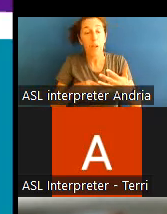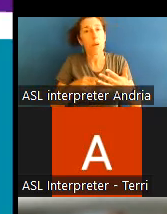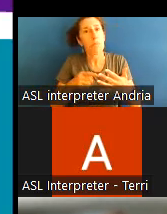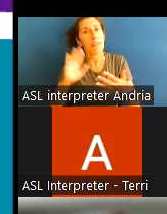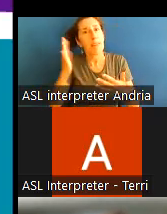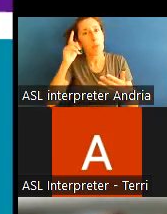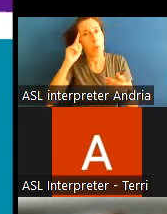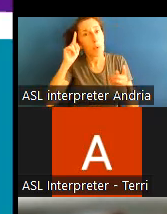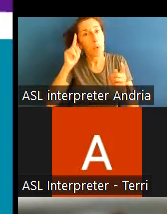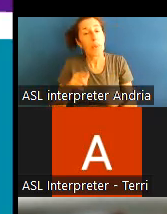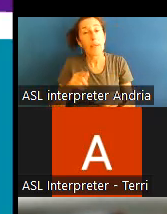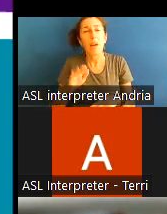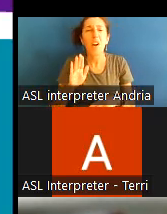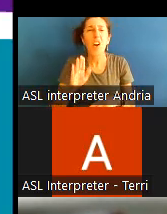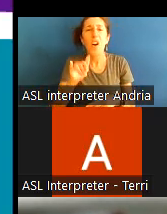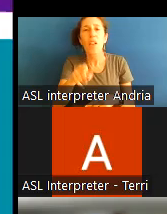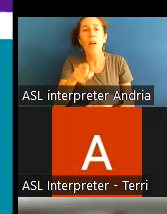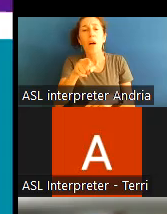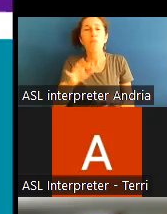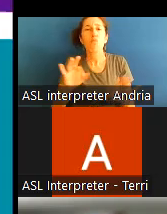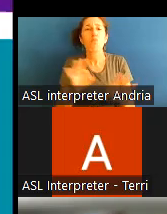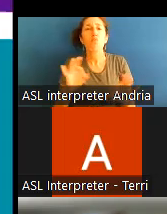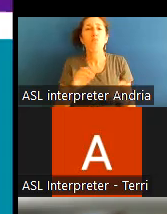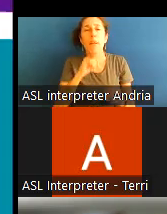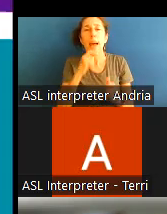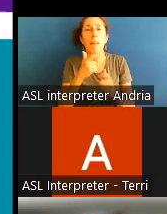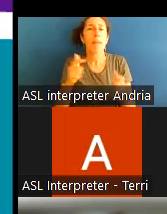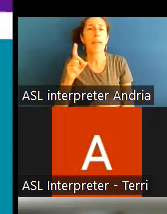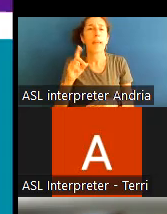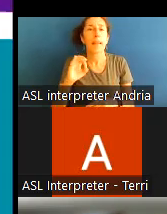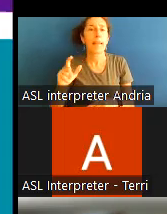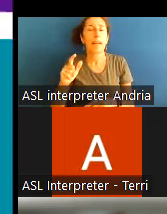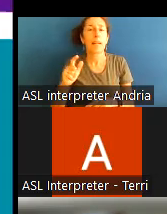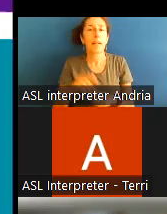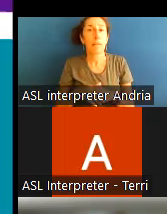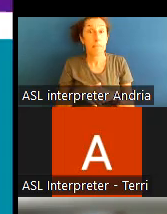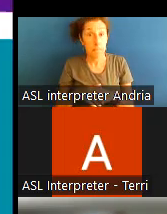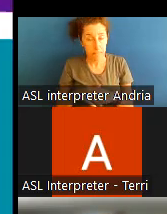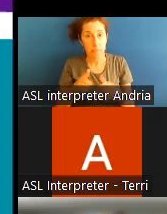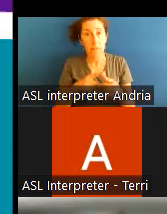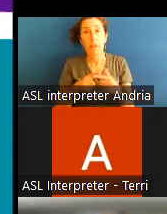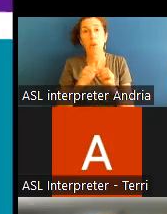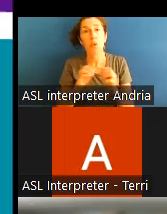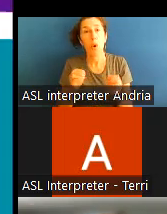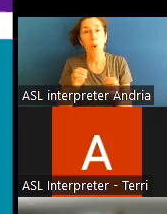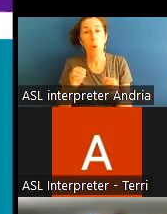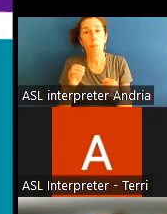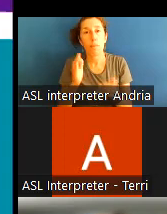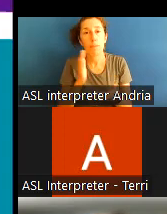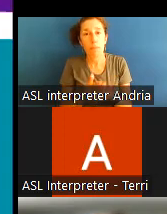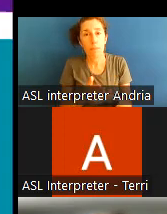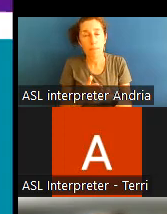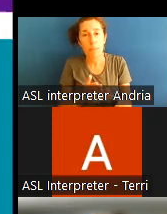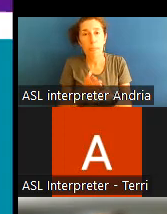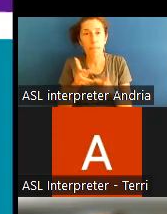of service provider that you belong to, but it's happening out there, and women that are showing up with you are going to be showing up with this in their